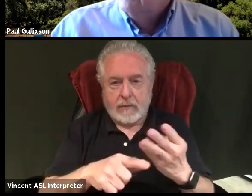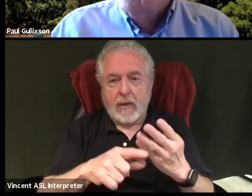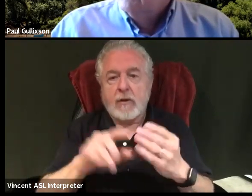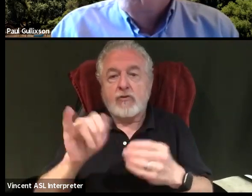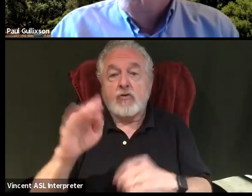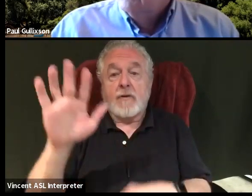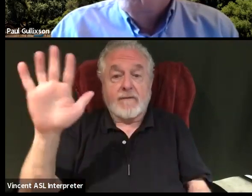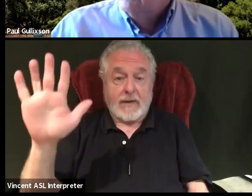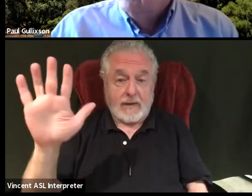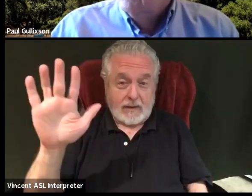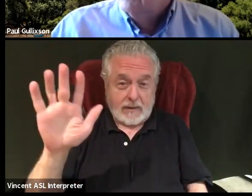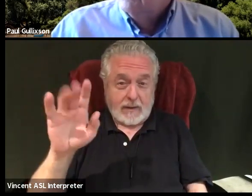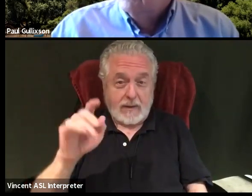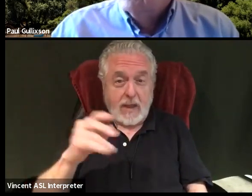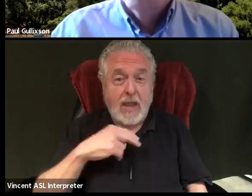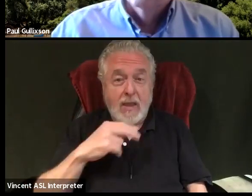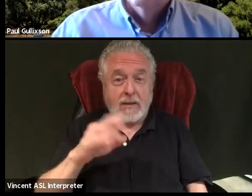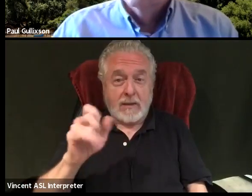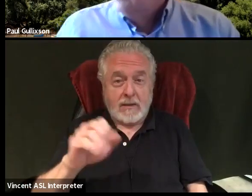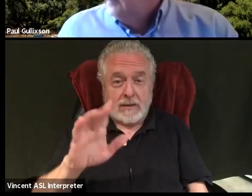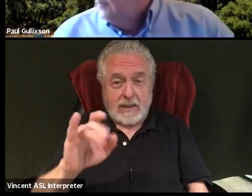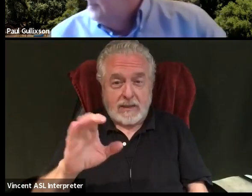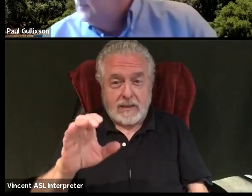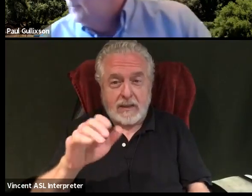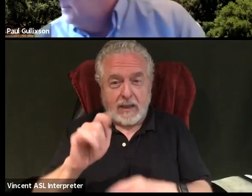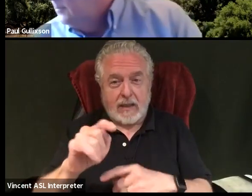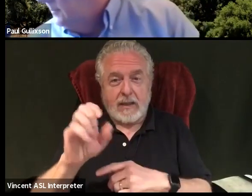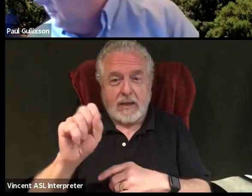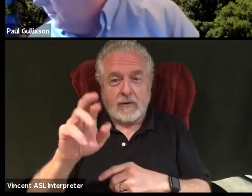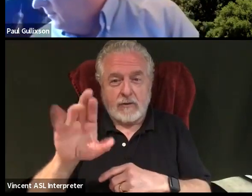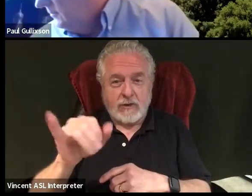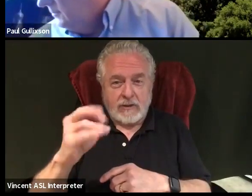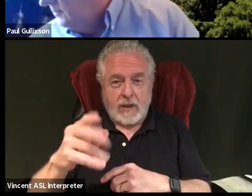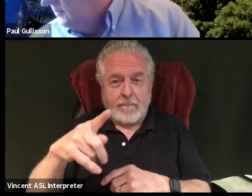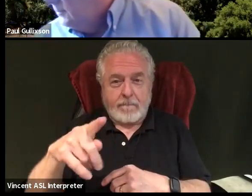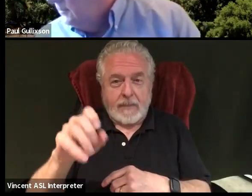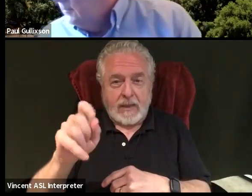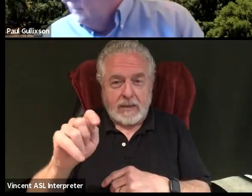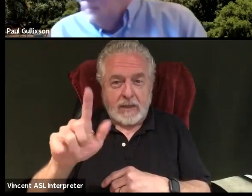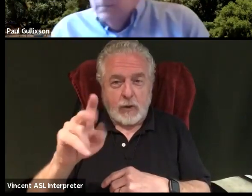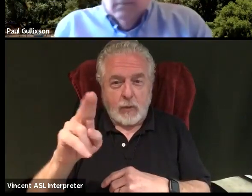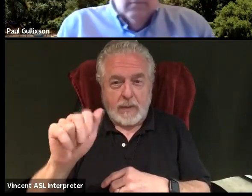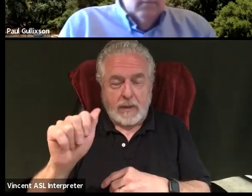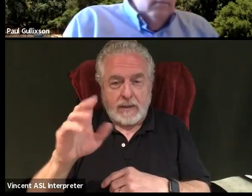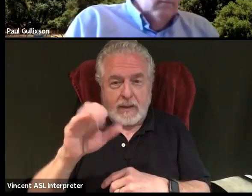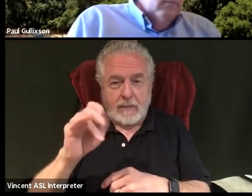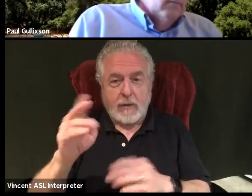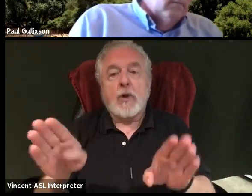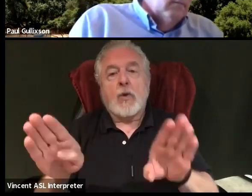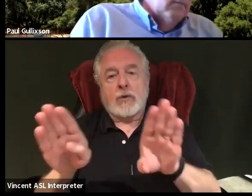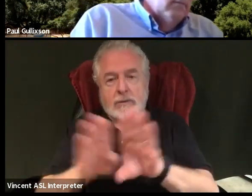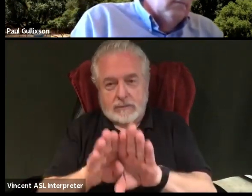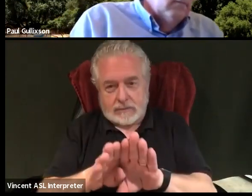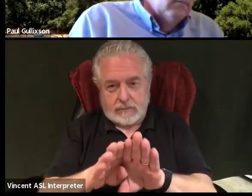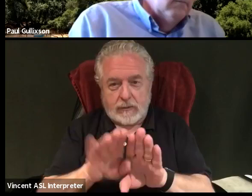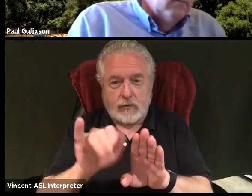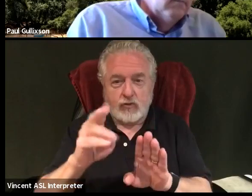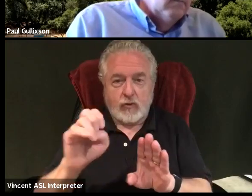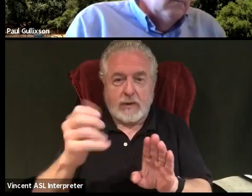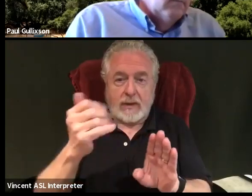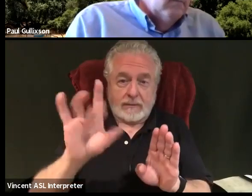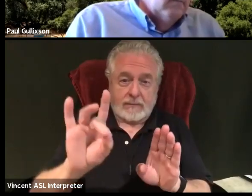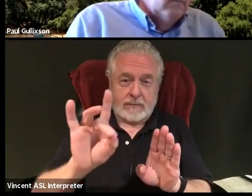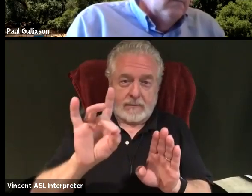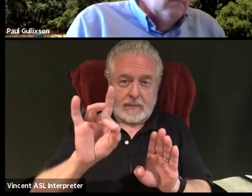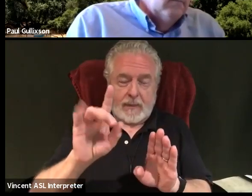June 5th, the Petaluma Healthcare Clinic at the SRJC Petaluma campus will be closing. As of June 18th,